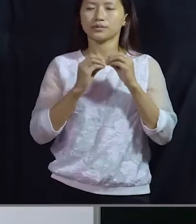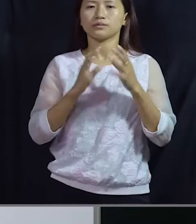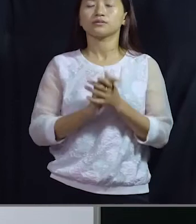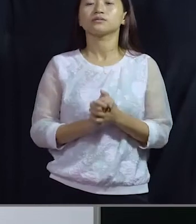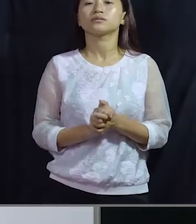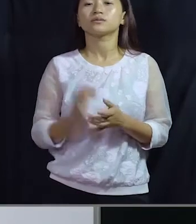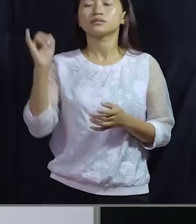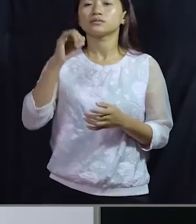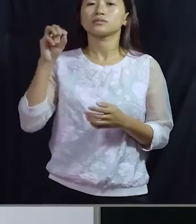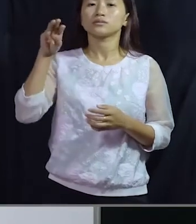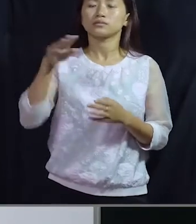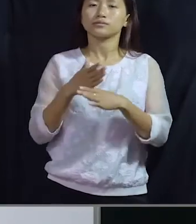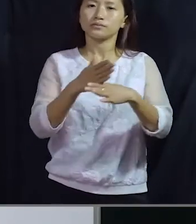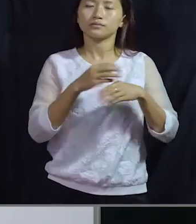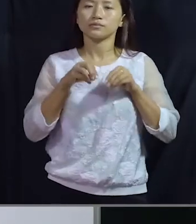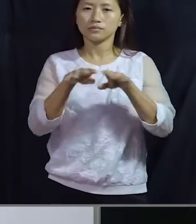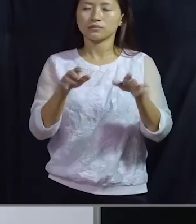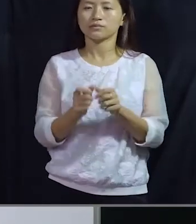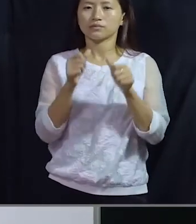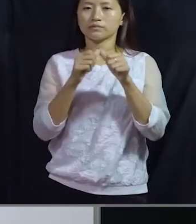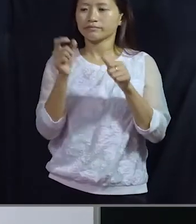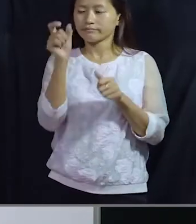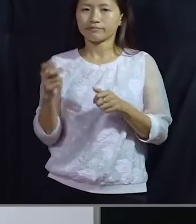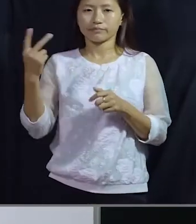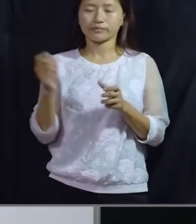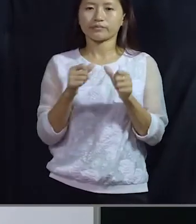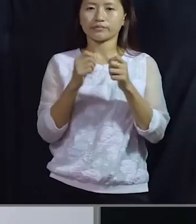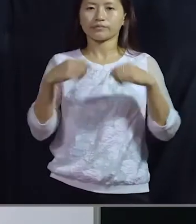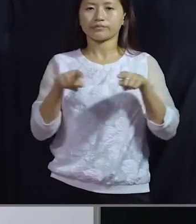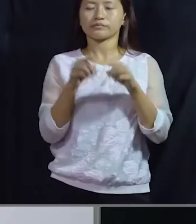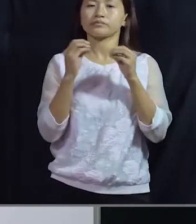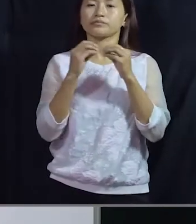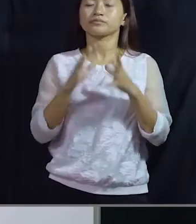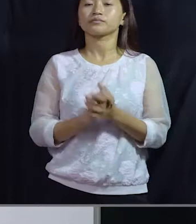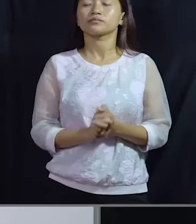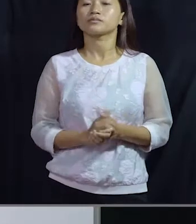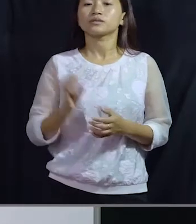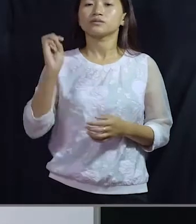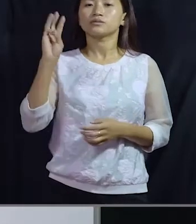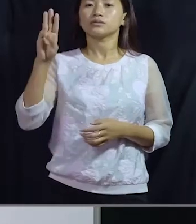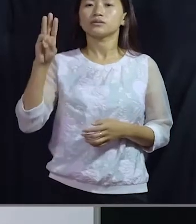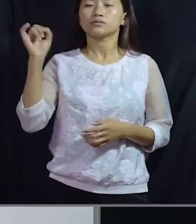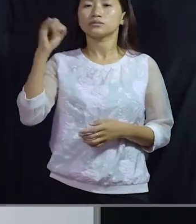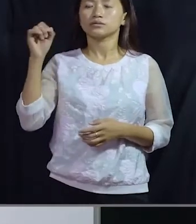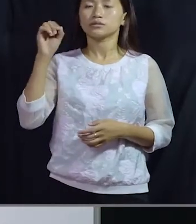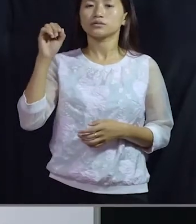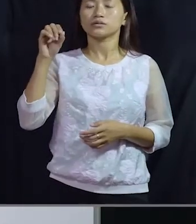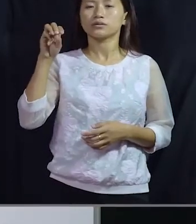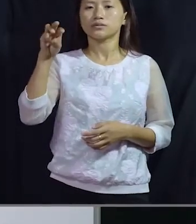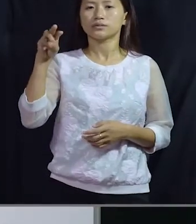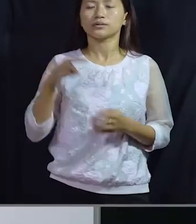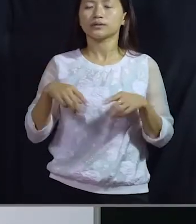of 6,000 is distributed between partner A and B like 3,600 and